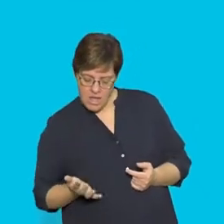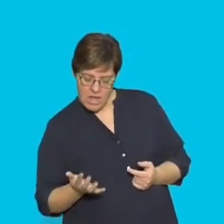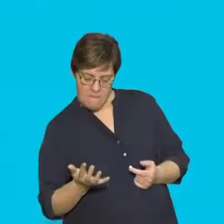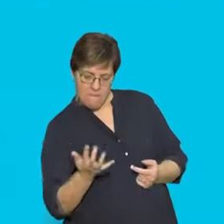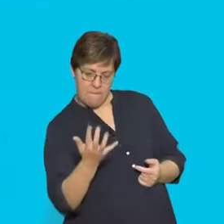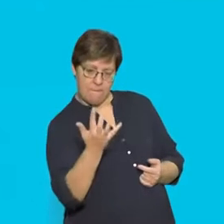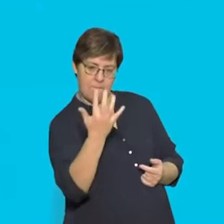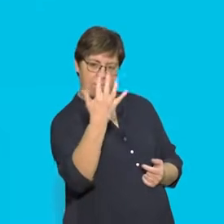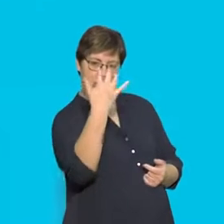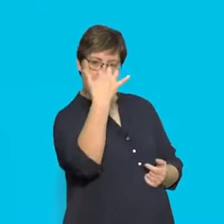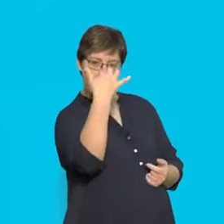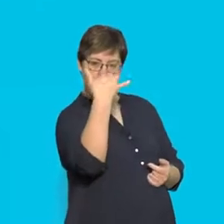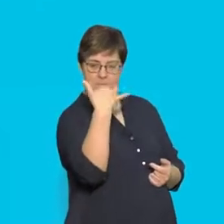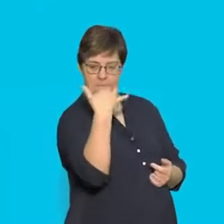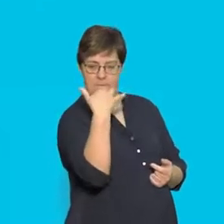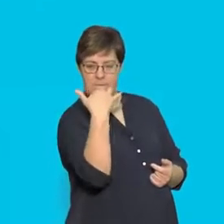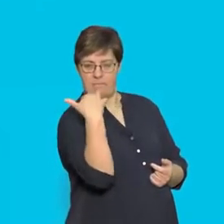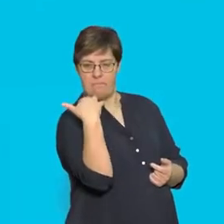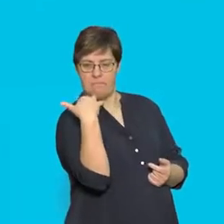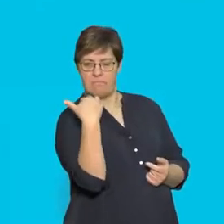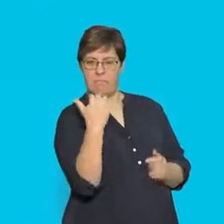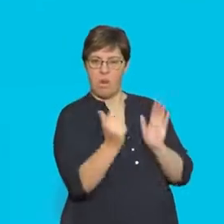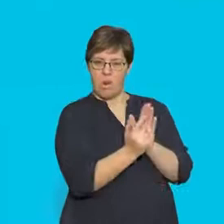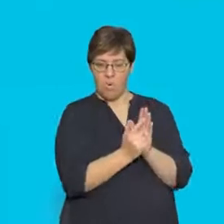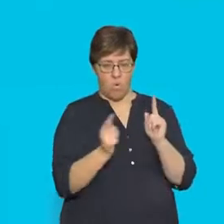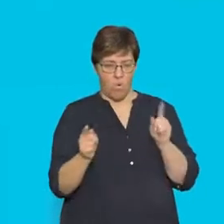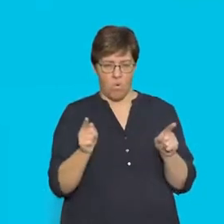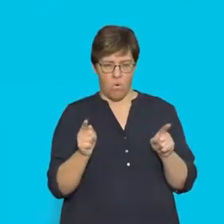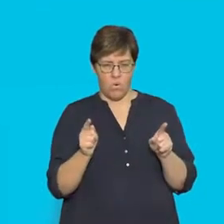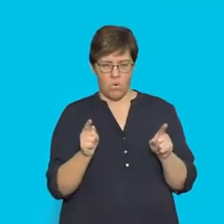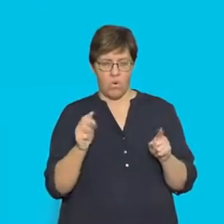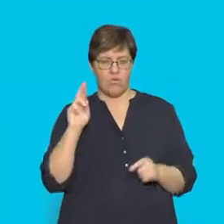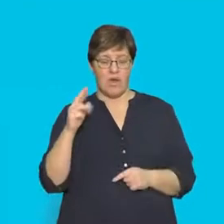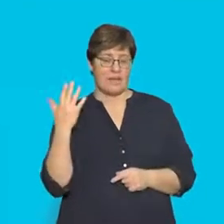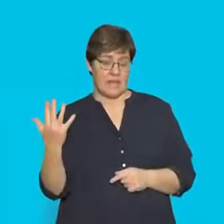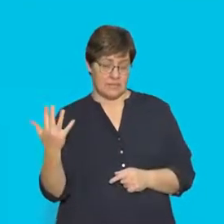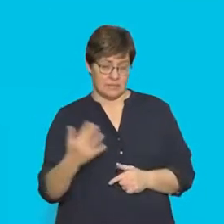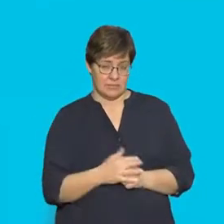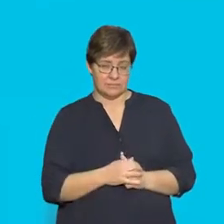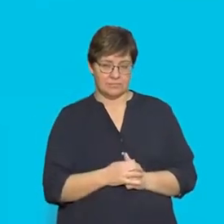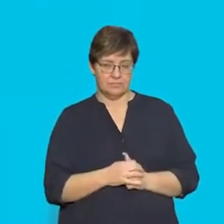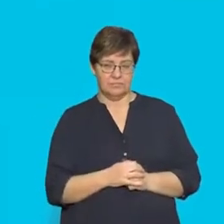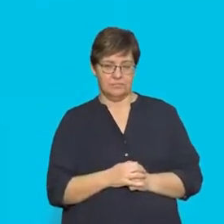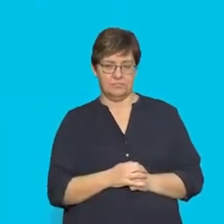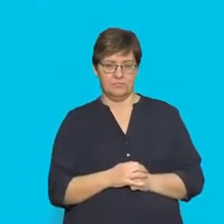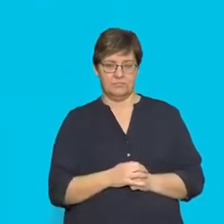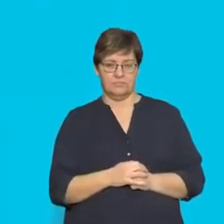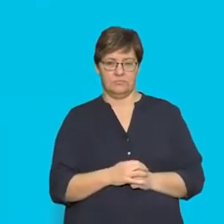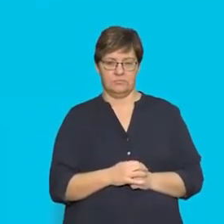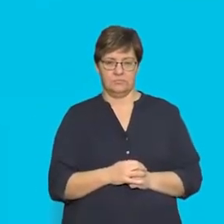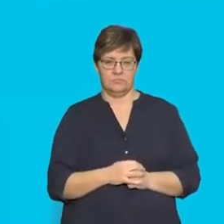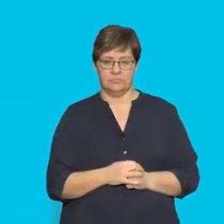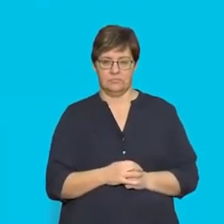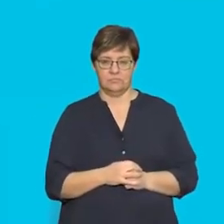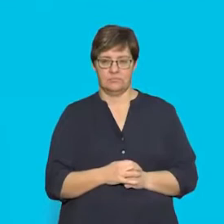to use one of the two laws or two rules to find the direction of the north